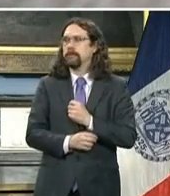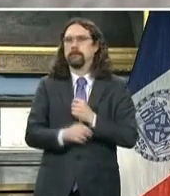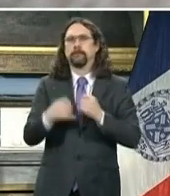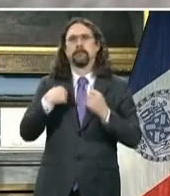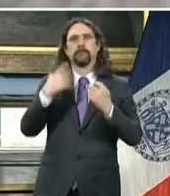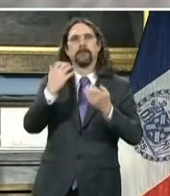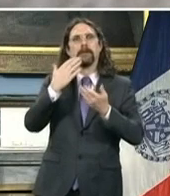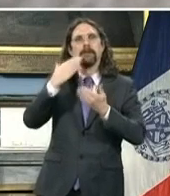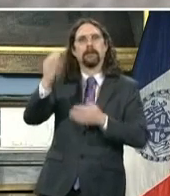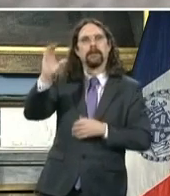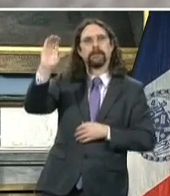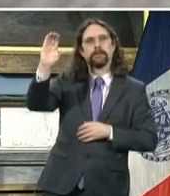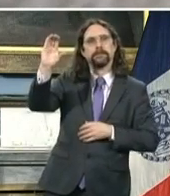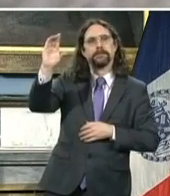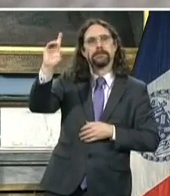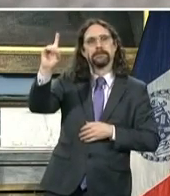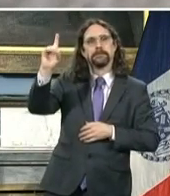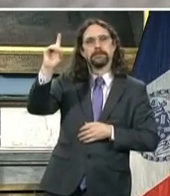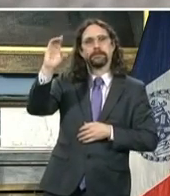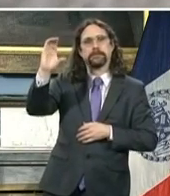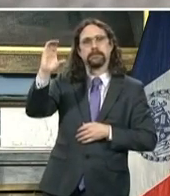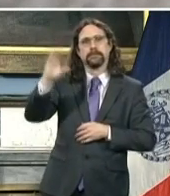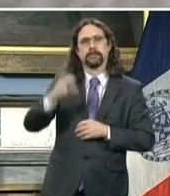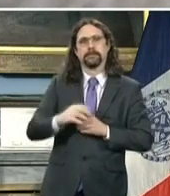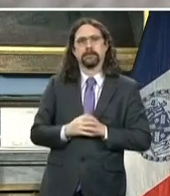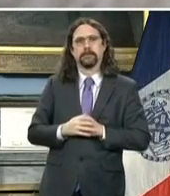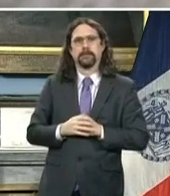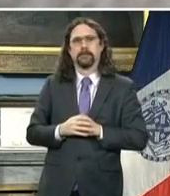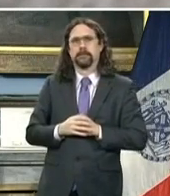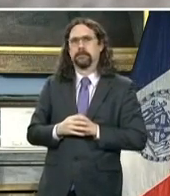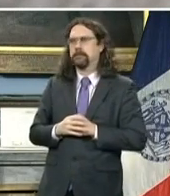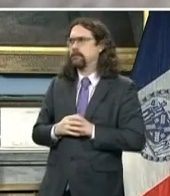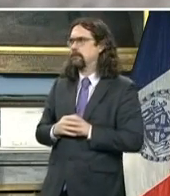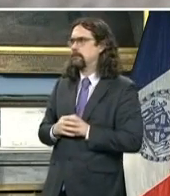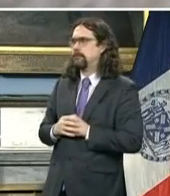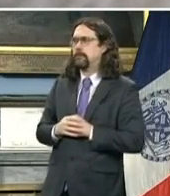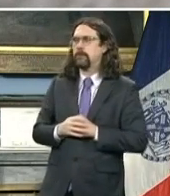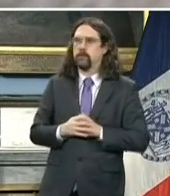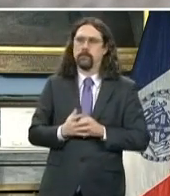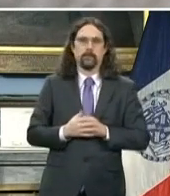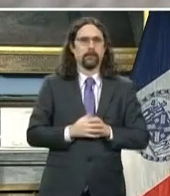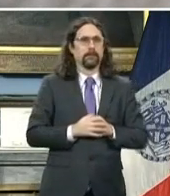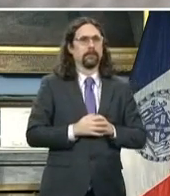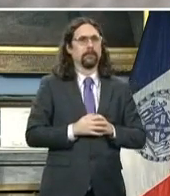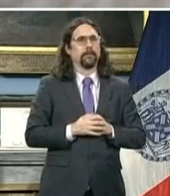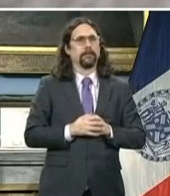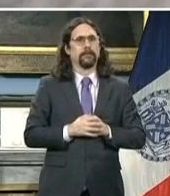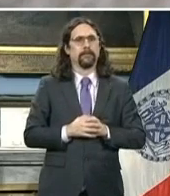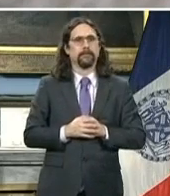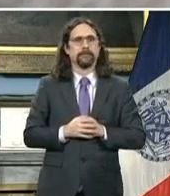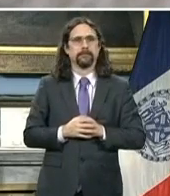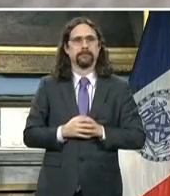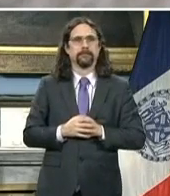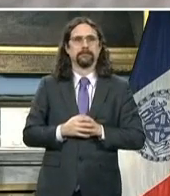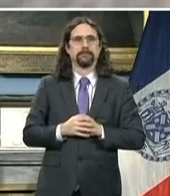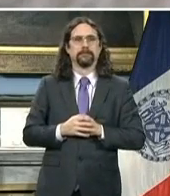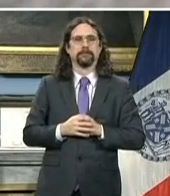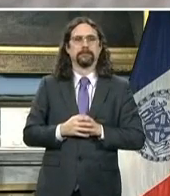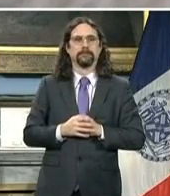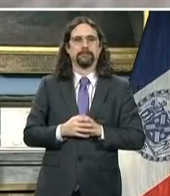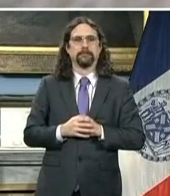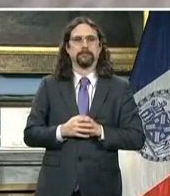own homegrown supplies to fight this war. Thank you to James Katz, Executive Vice President, Chief of Staff at